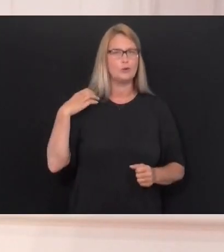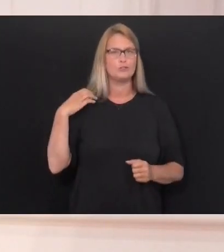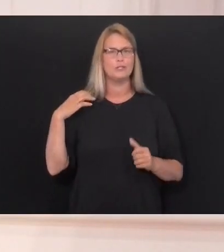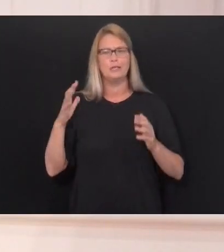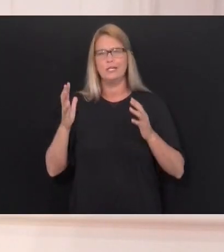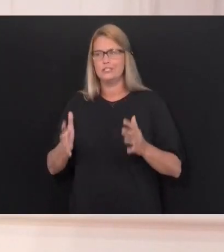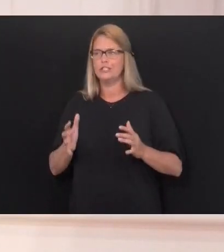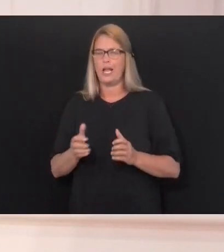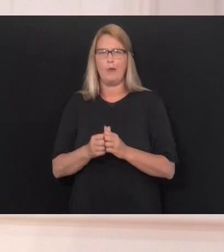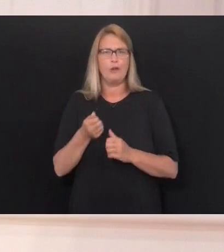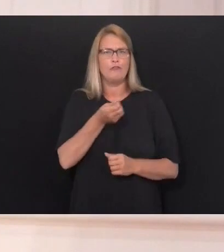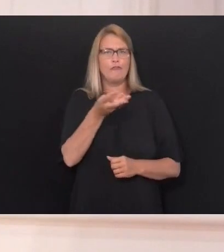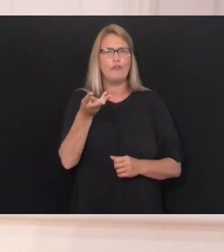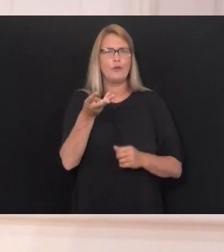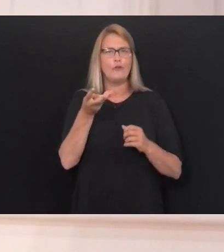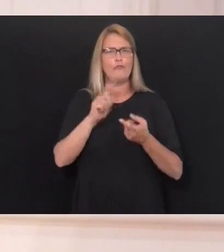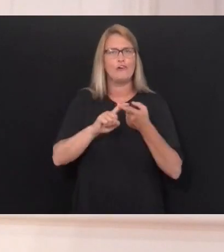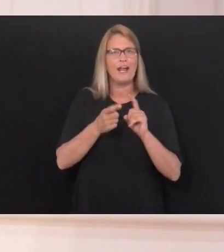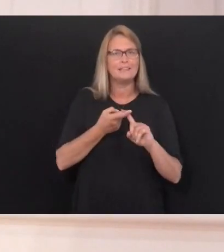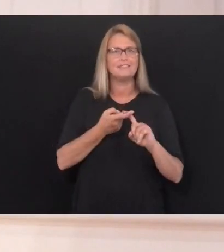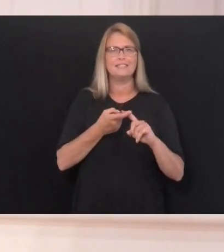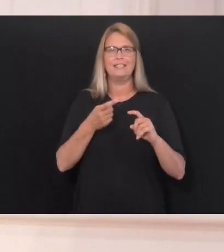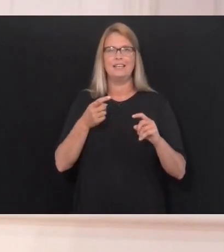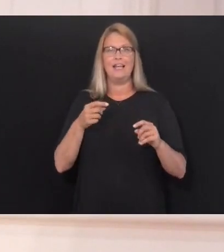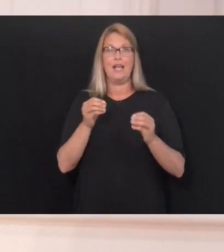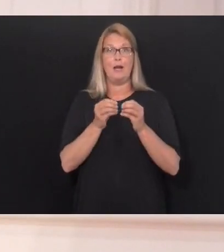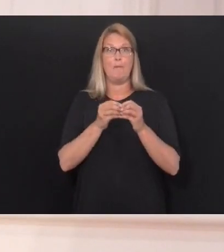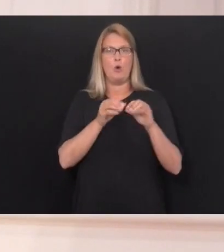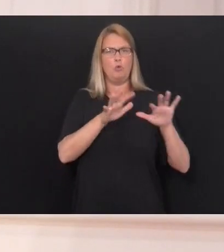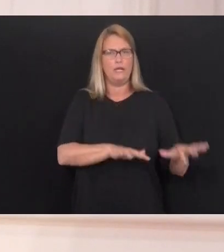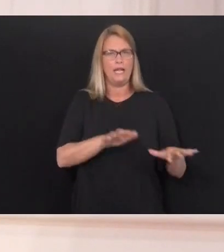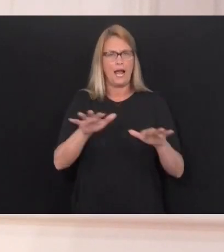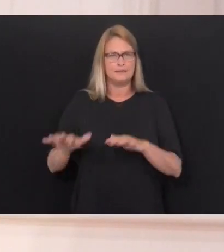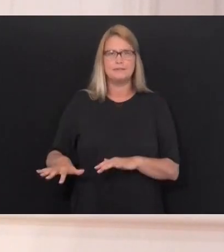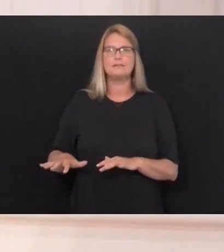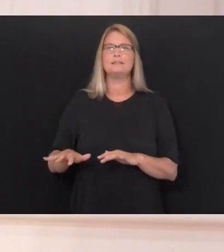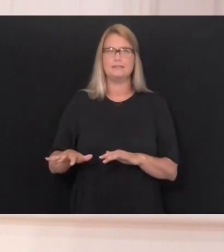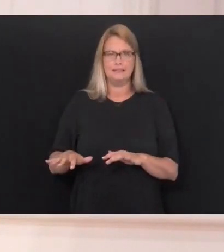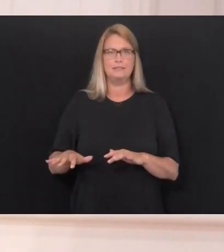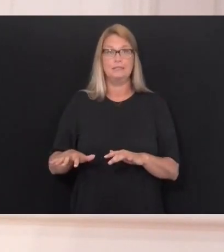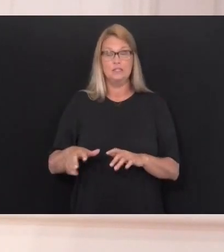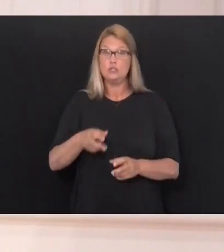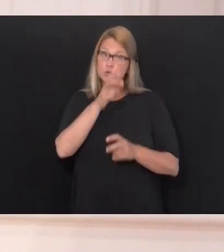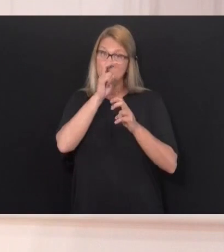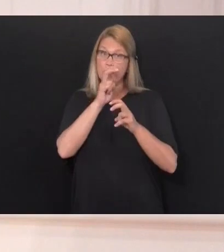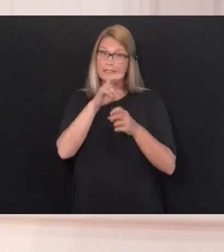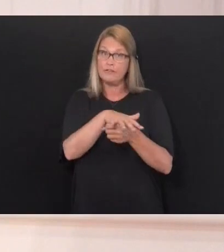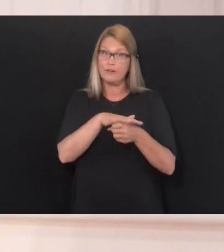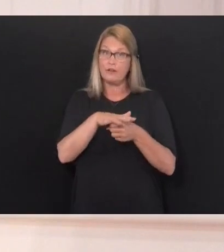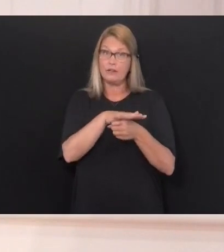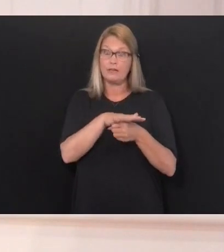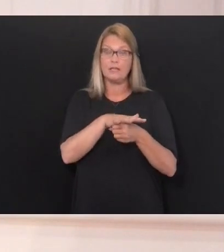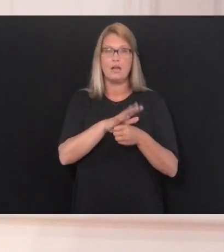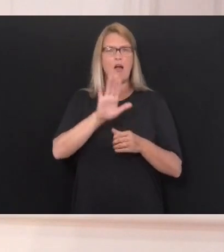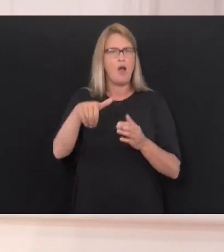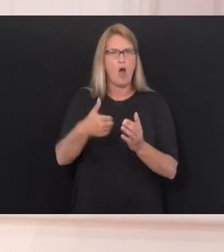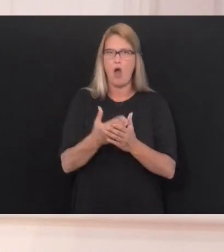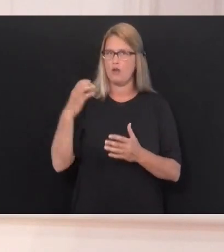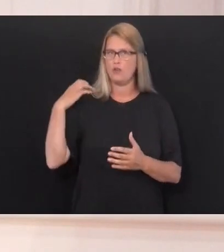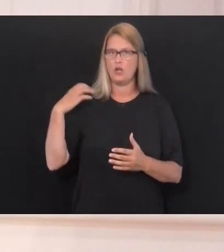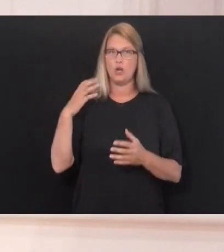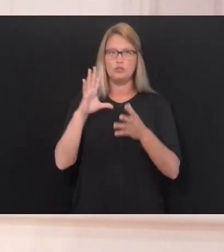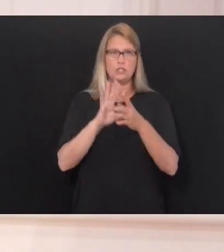retain and keep kids that we may very well lose if we didn't have them. They're important to our communities, and we